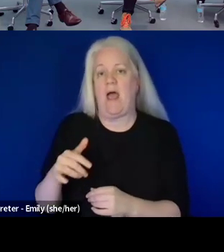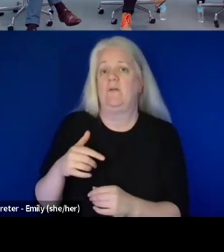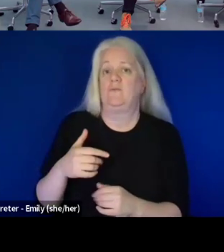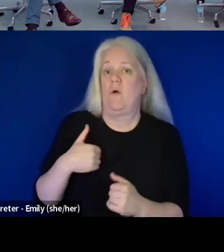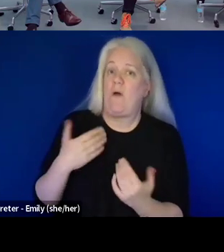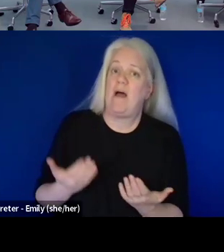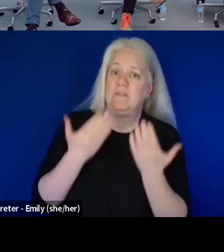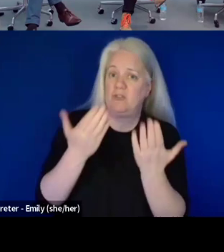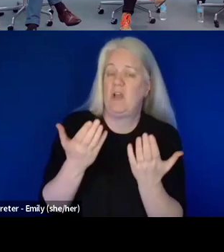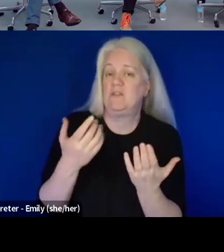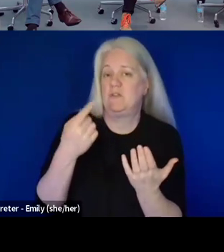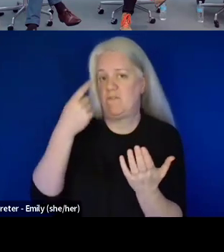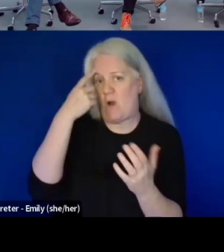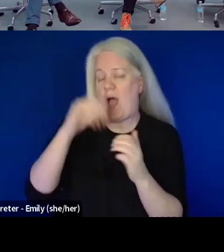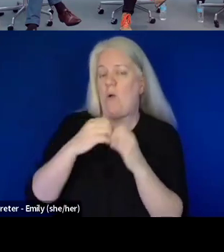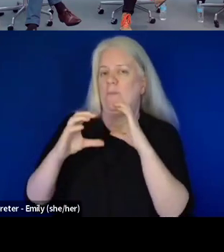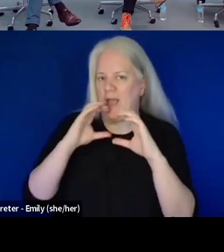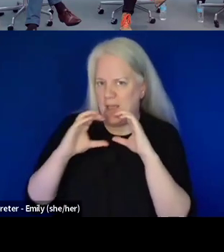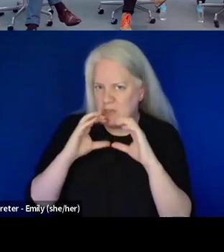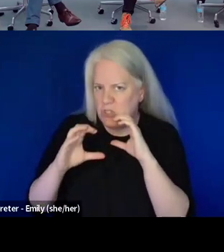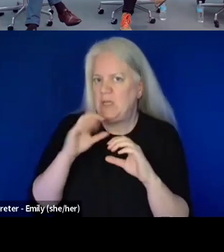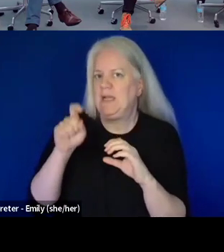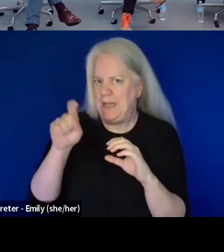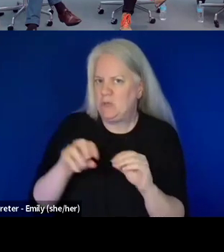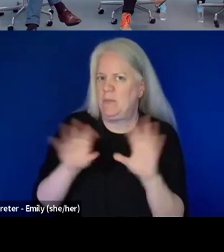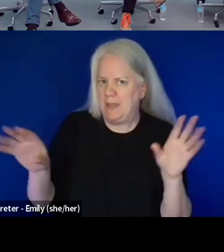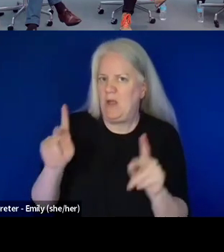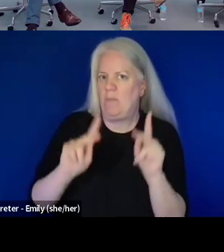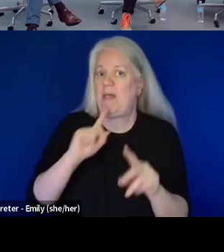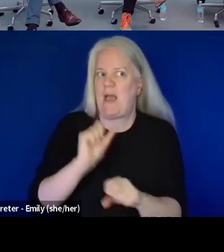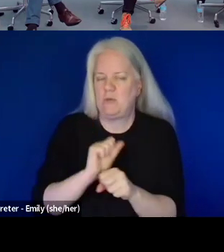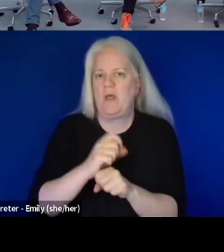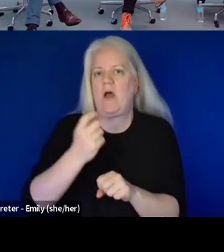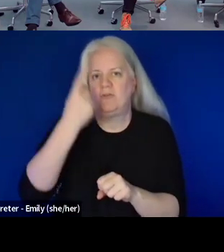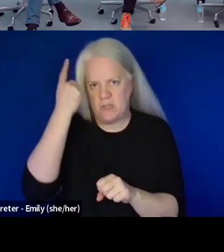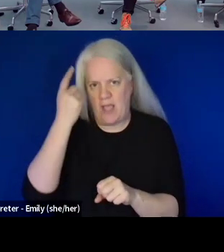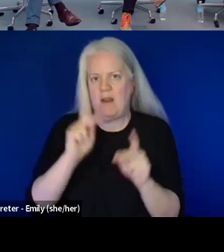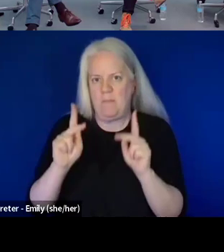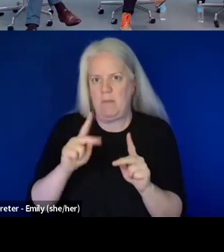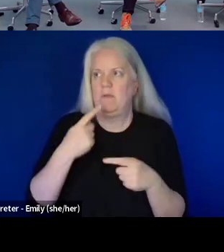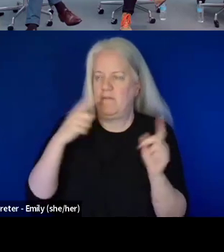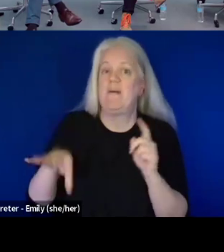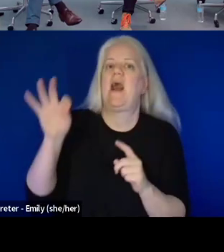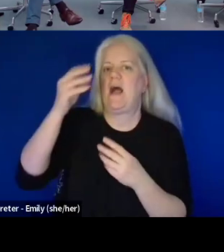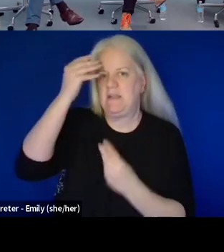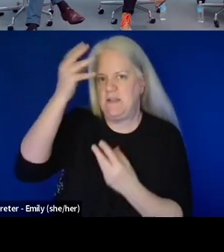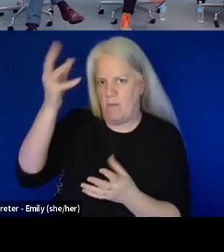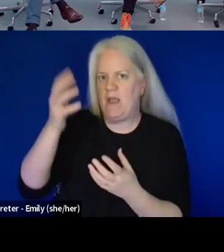how communications need to happen so that people can actually understand, like they can find the information because it's a lot.